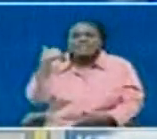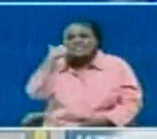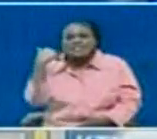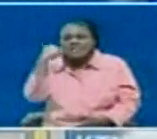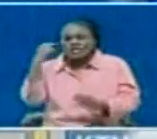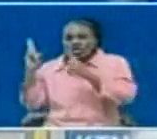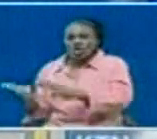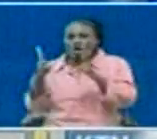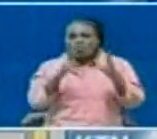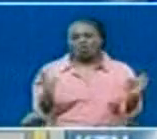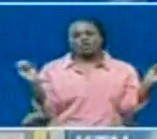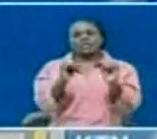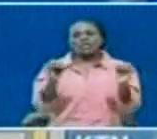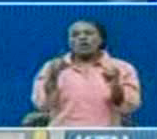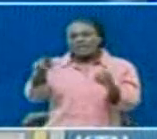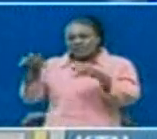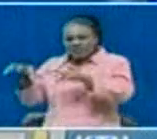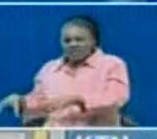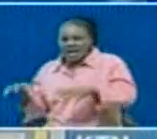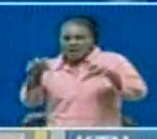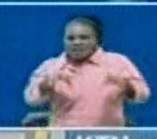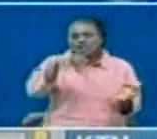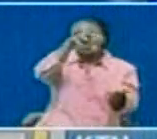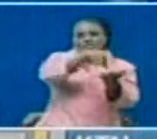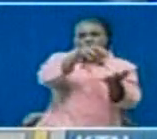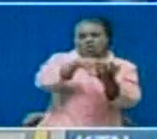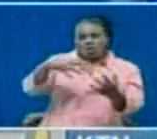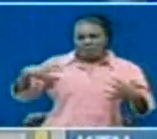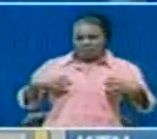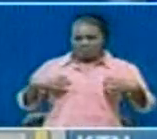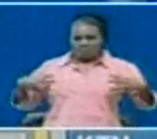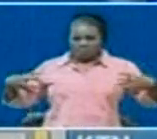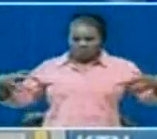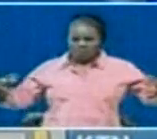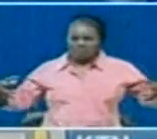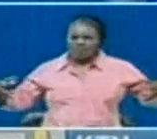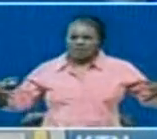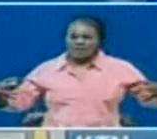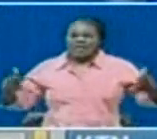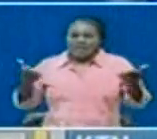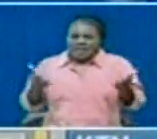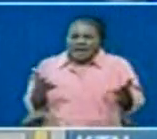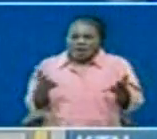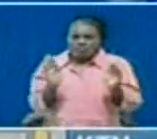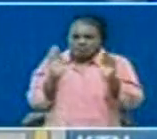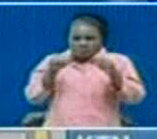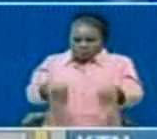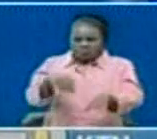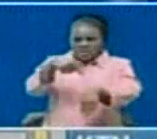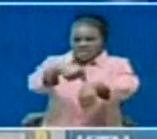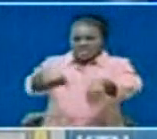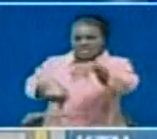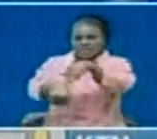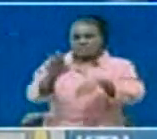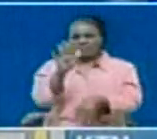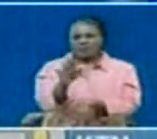disease. Jacqueline Awino suffers a condition that has seen her breasts enlarge to the point that they're now dropping on her knees.